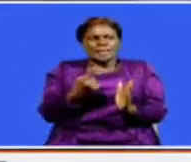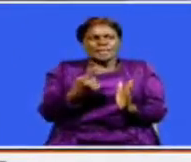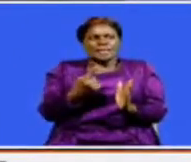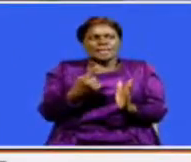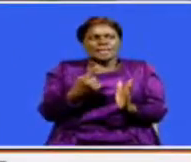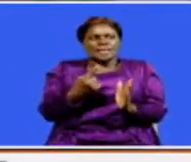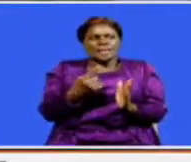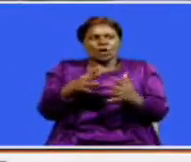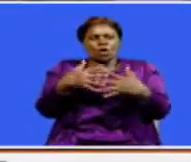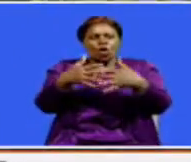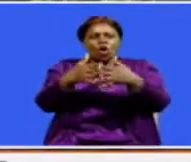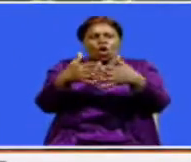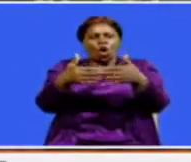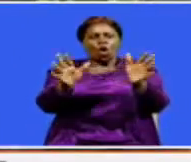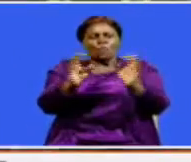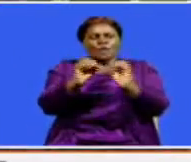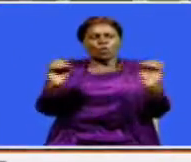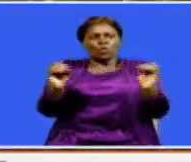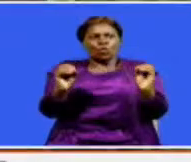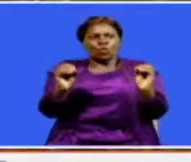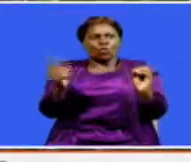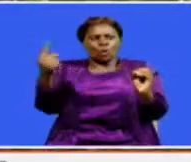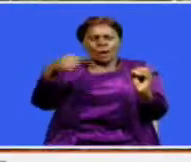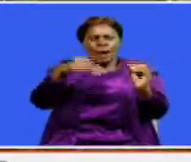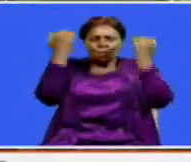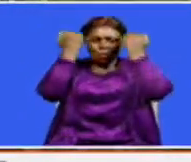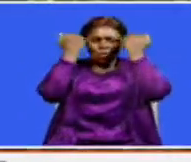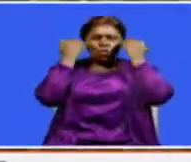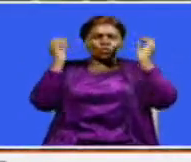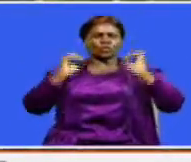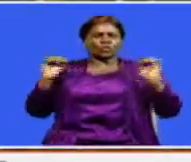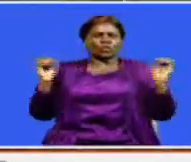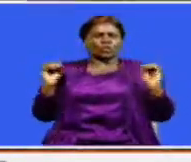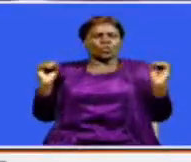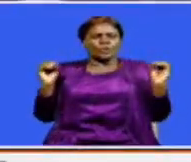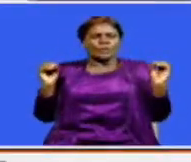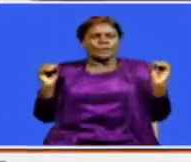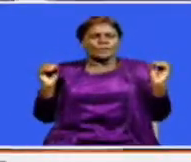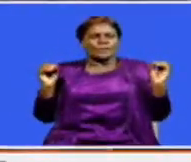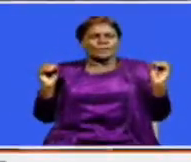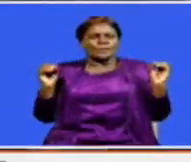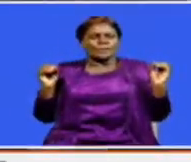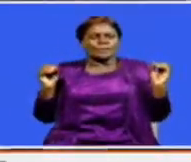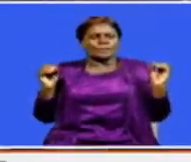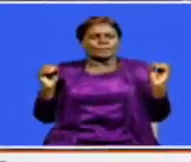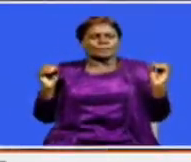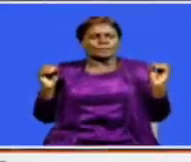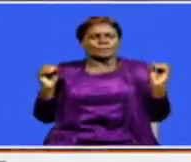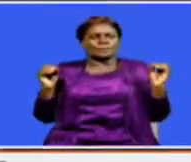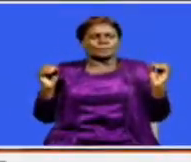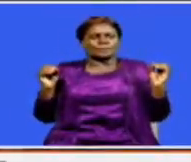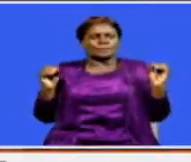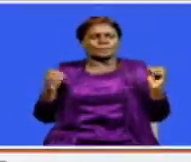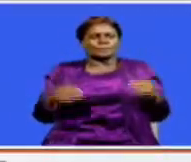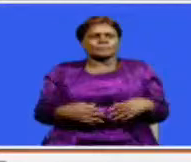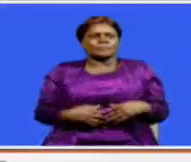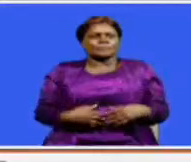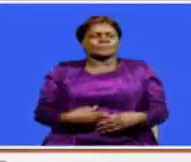is opened, they will not hold briefs before the Court of Appeal, the High Court, and the Magistrates Court.